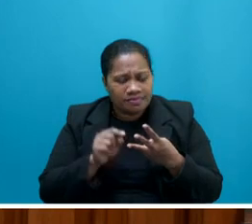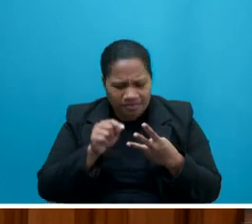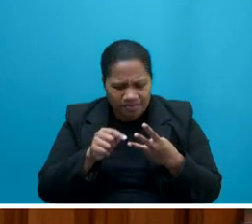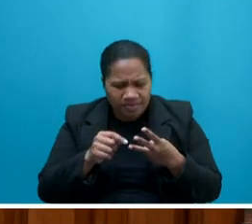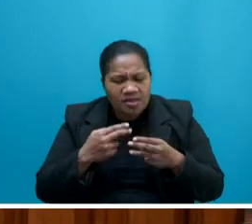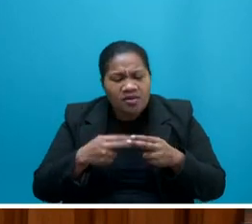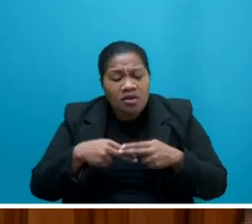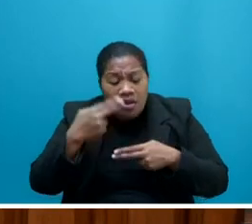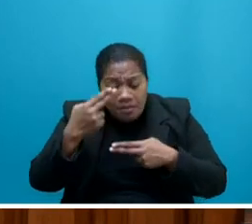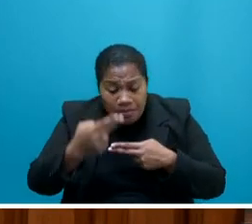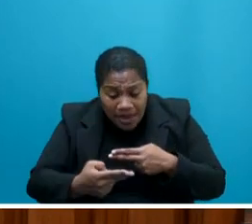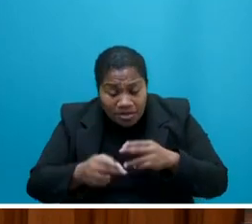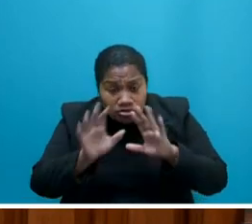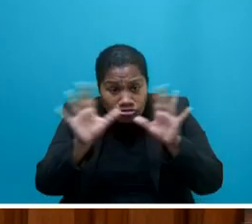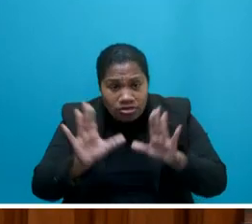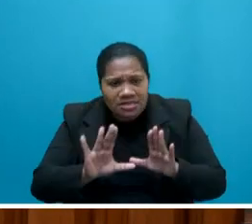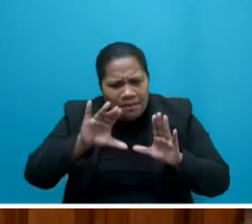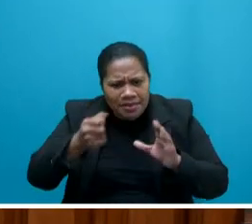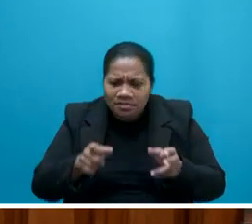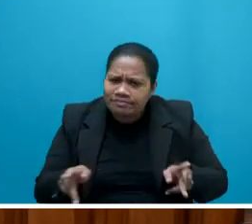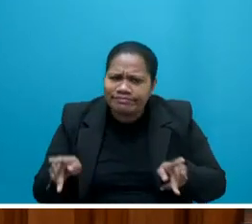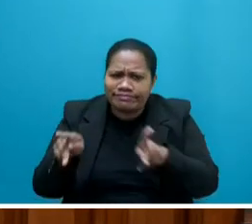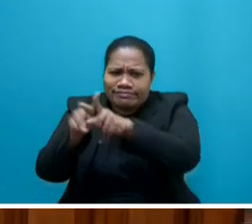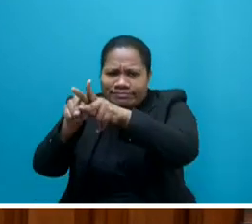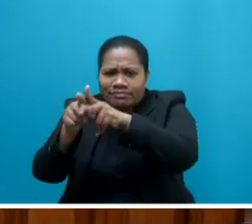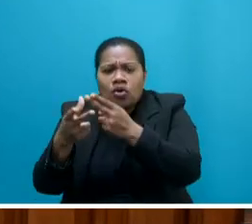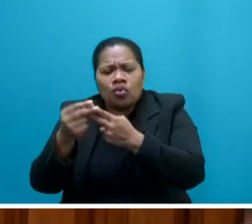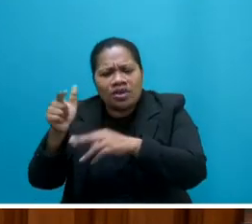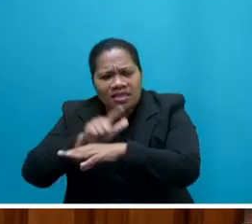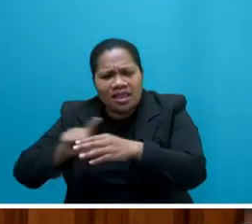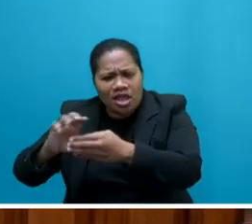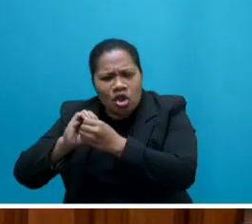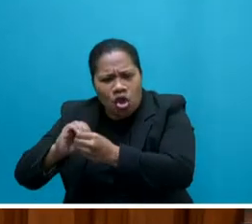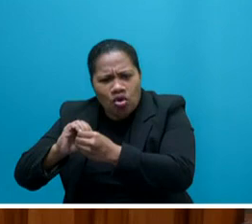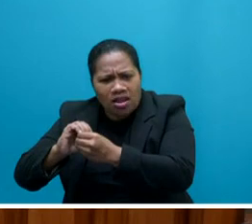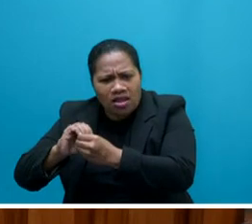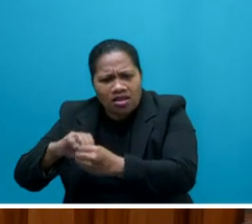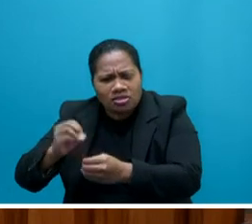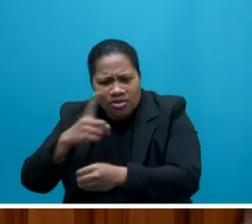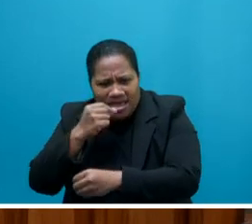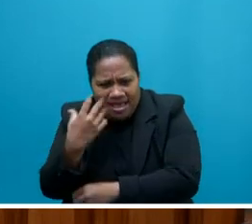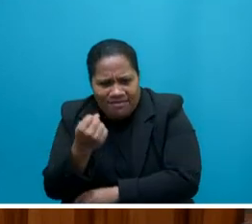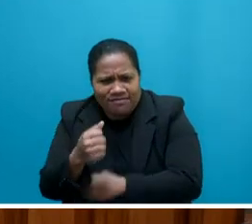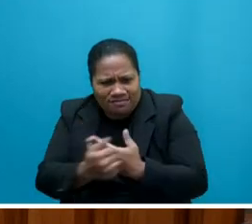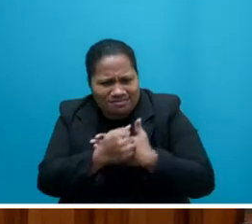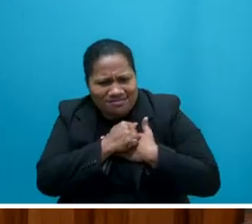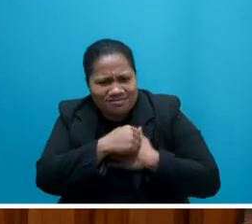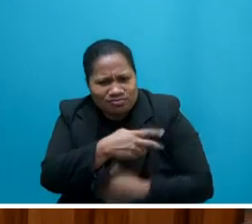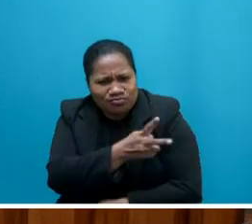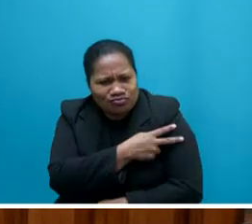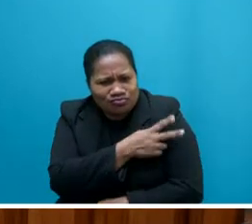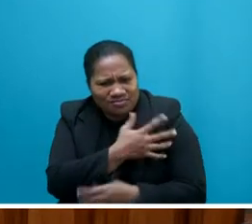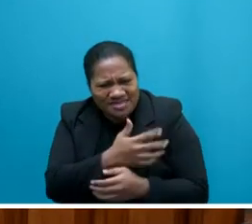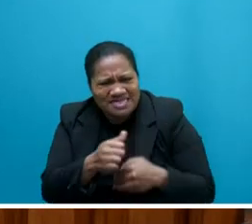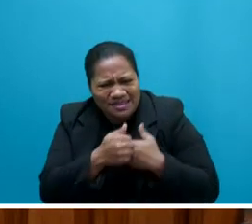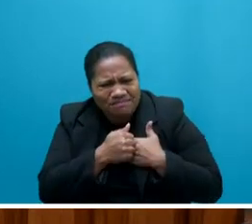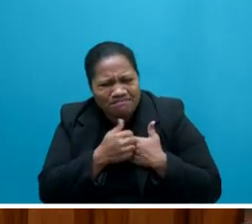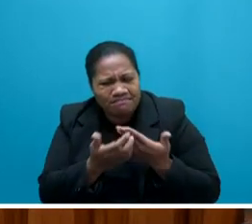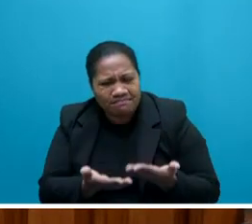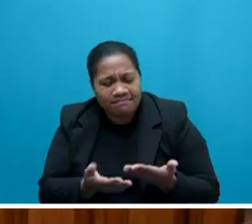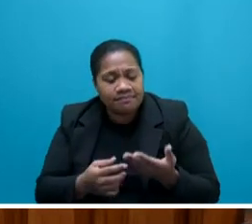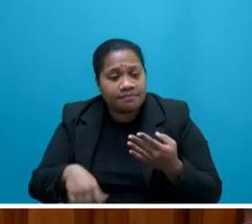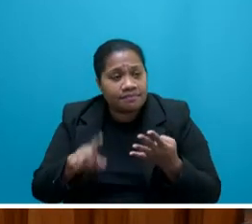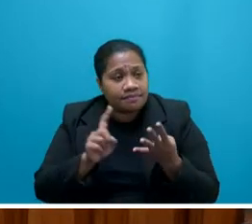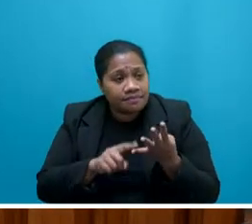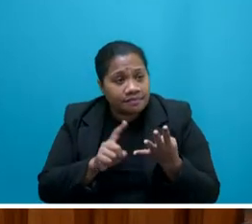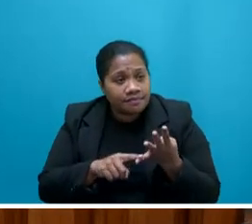with landowners and with view of food security. Number four, resolve deadlock between the Ministry of Forestry and